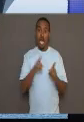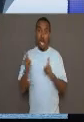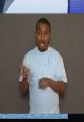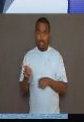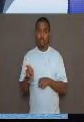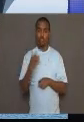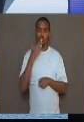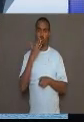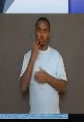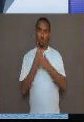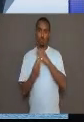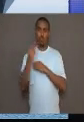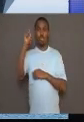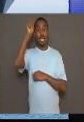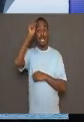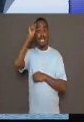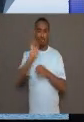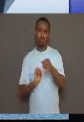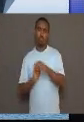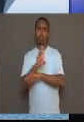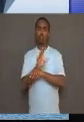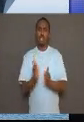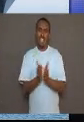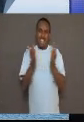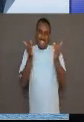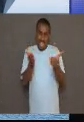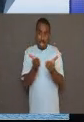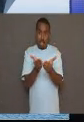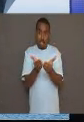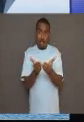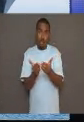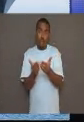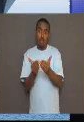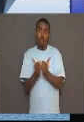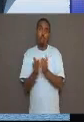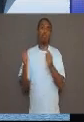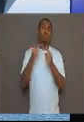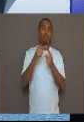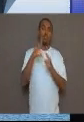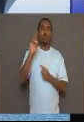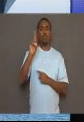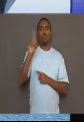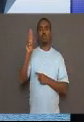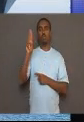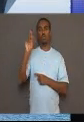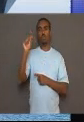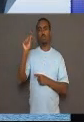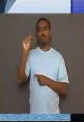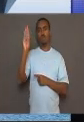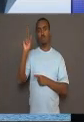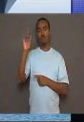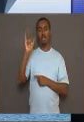Asgede's pair was sent in a large container by ship to Dubai, and from there